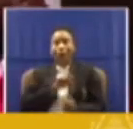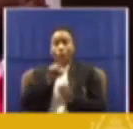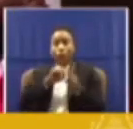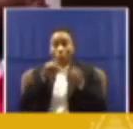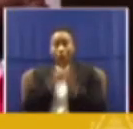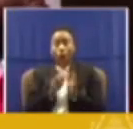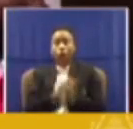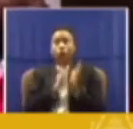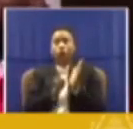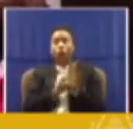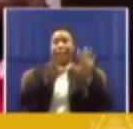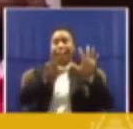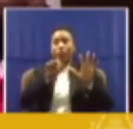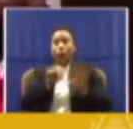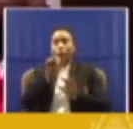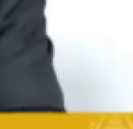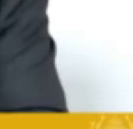would have